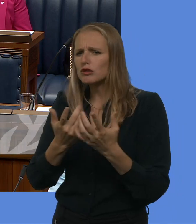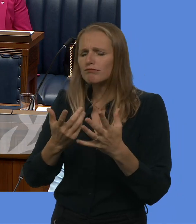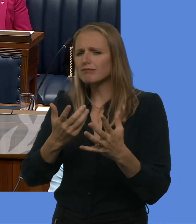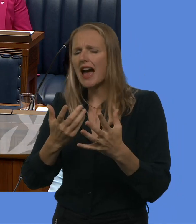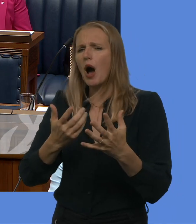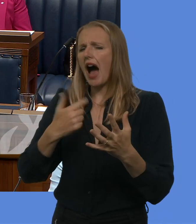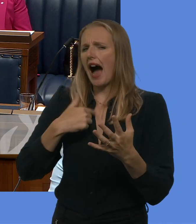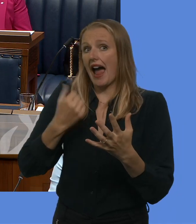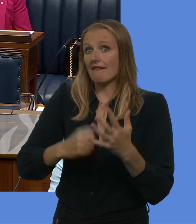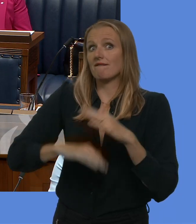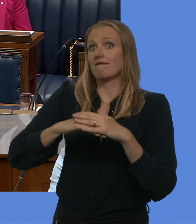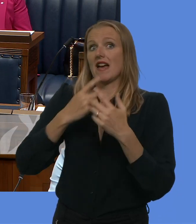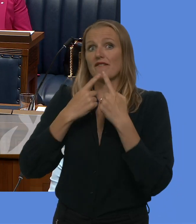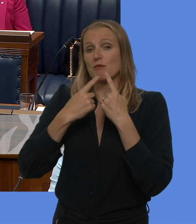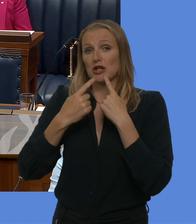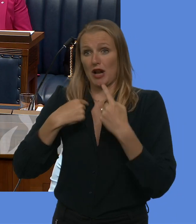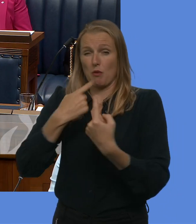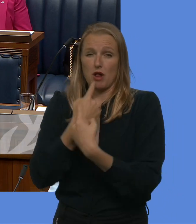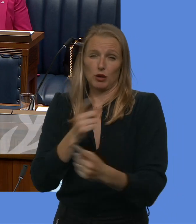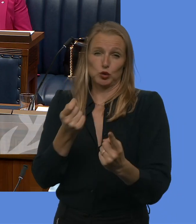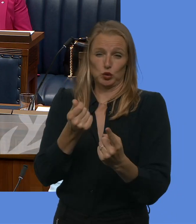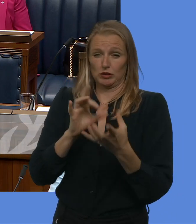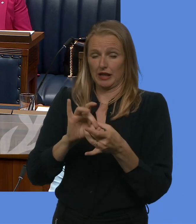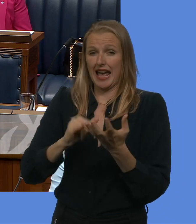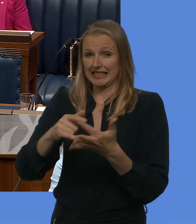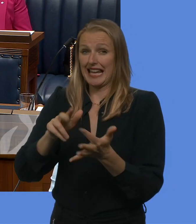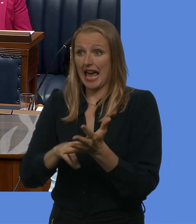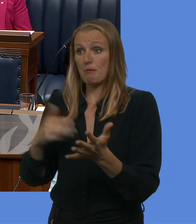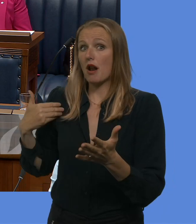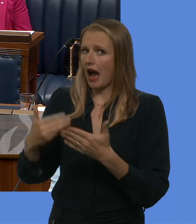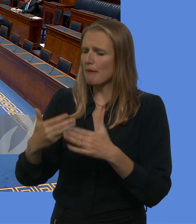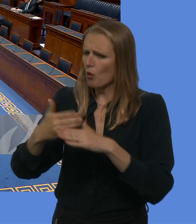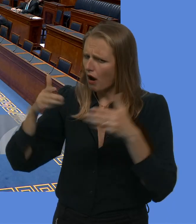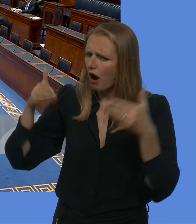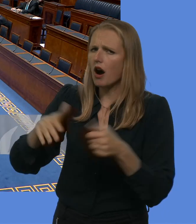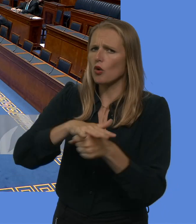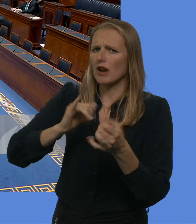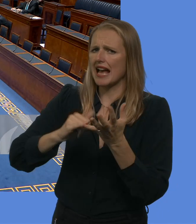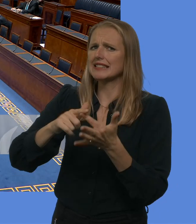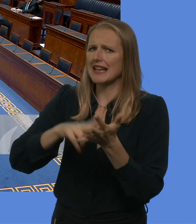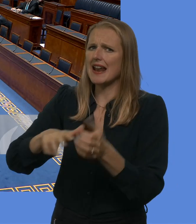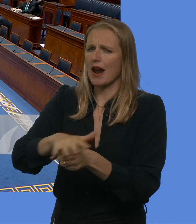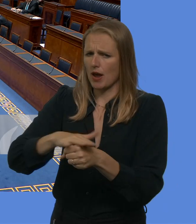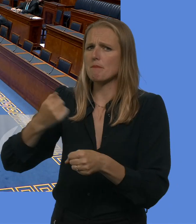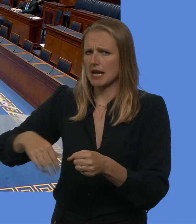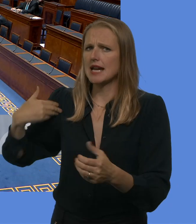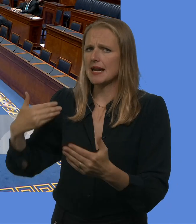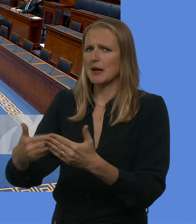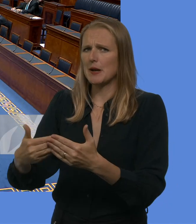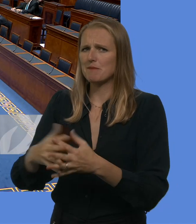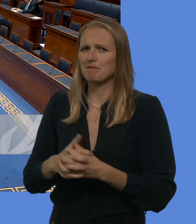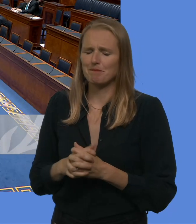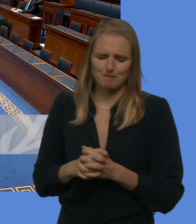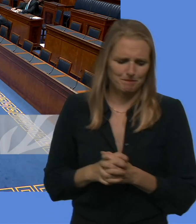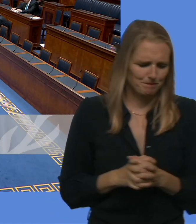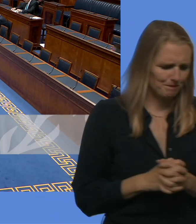I recognise the importance of tackling the issue. That's why I have been tackling the issue. Dennis. And a follow